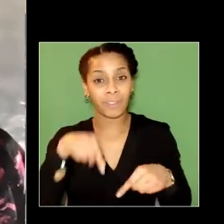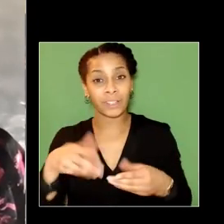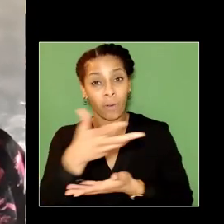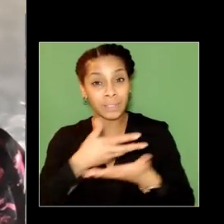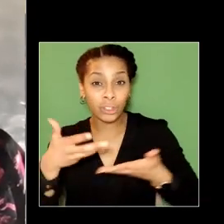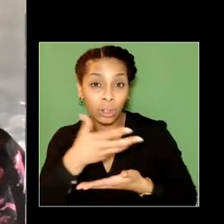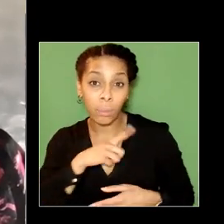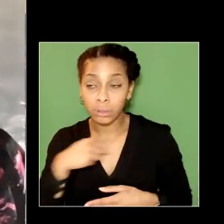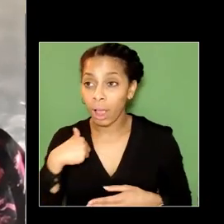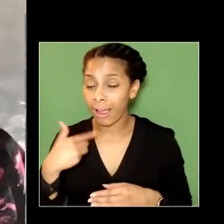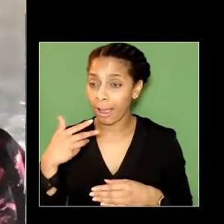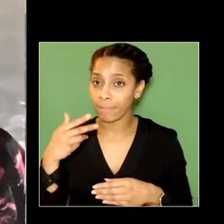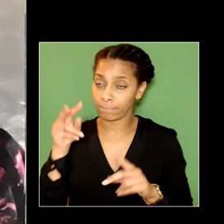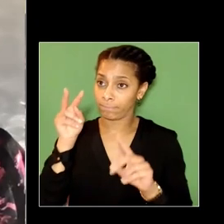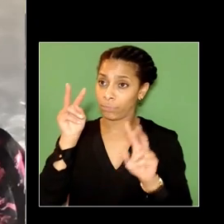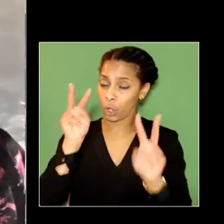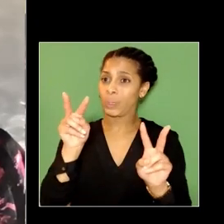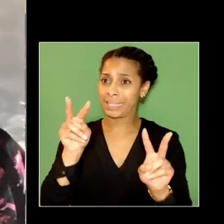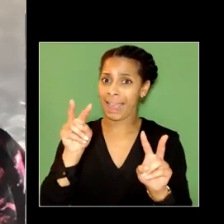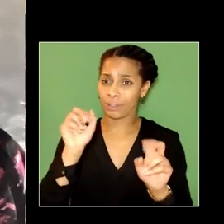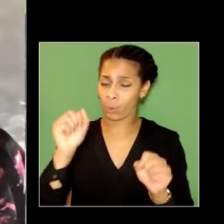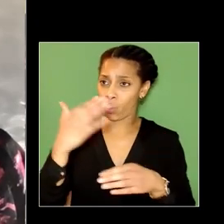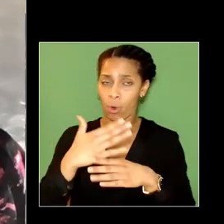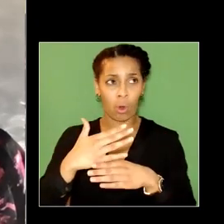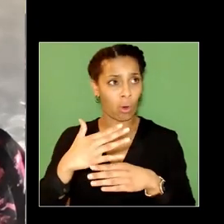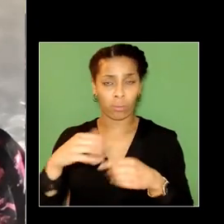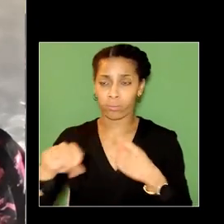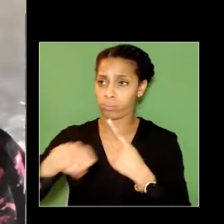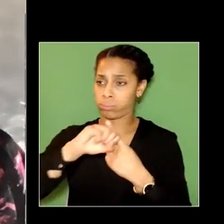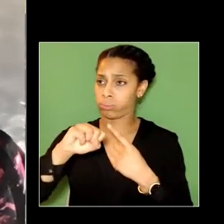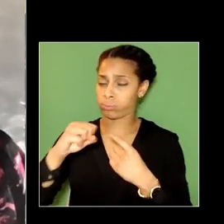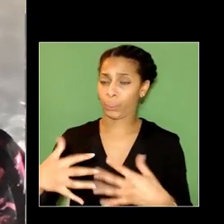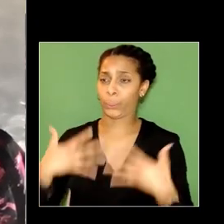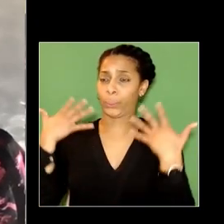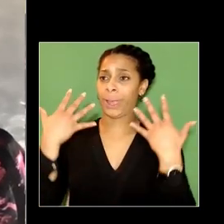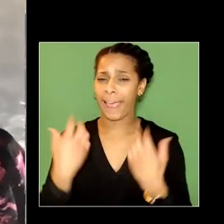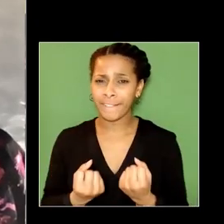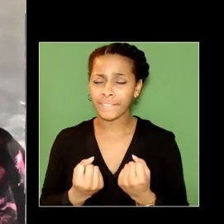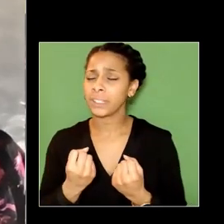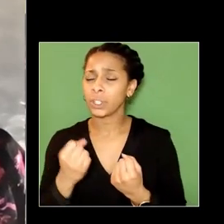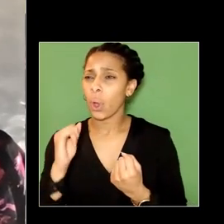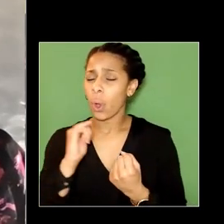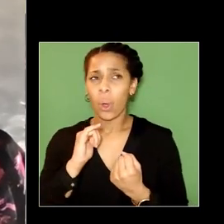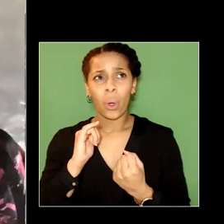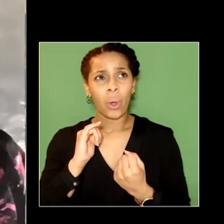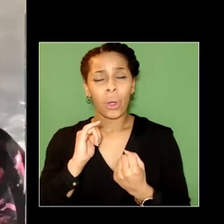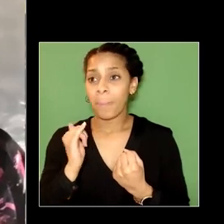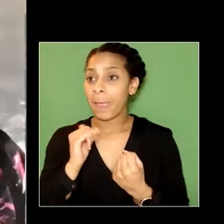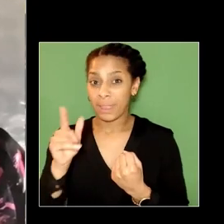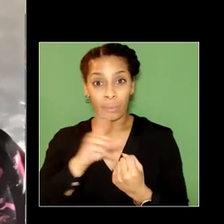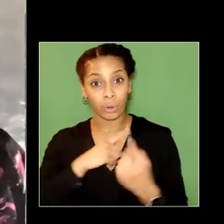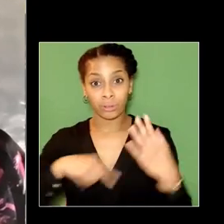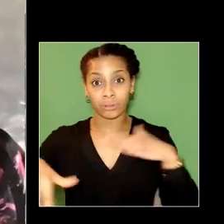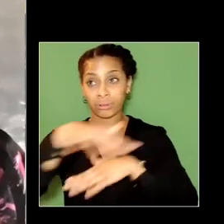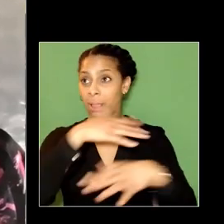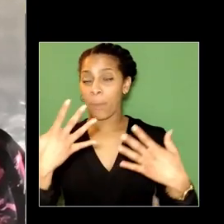also. Mm-hmm. And maybe it speaks of the things that we're missing in our isolated lives, that